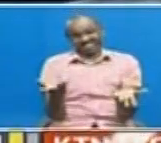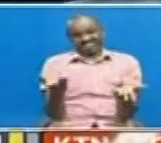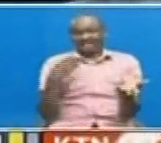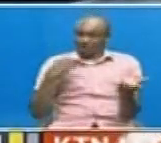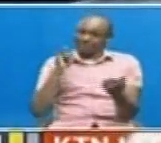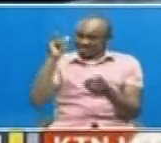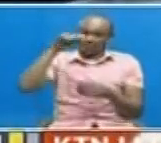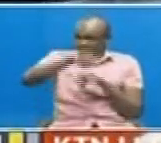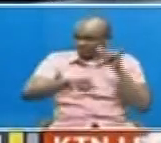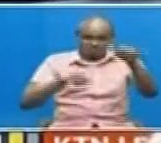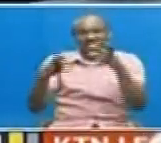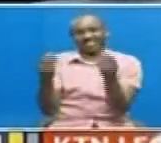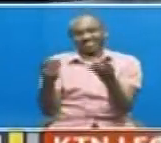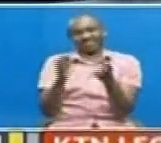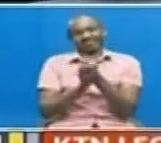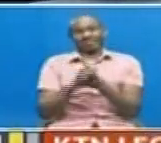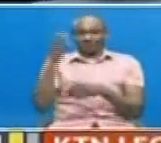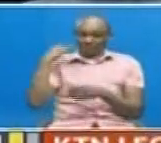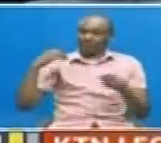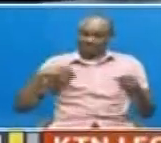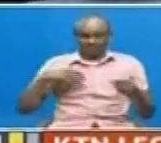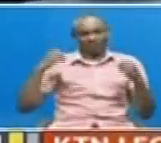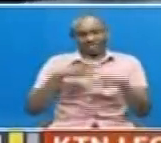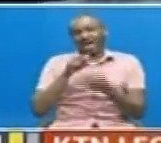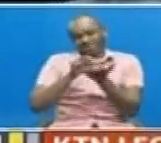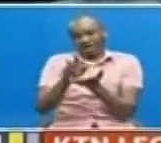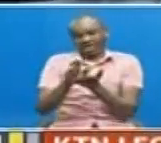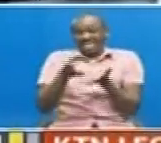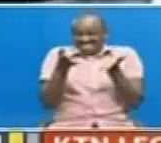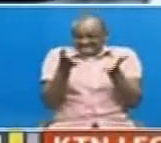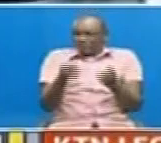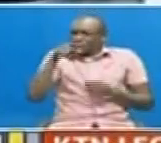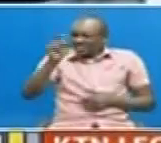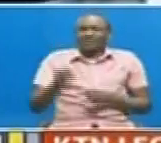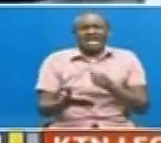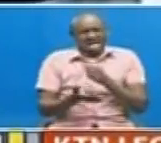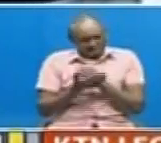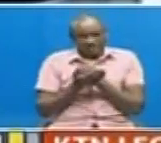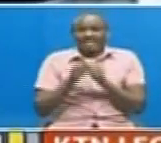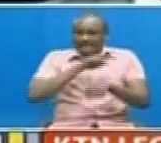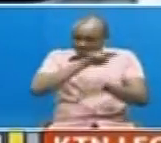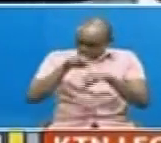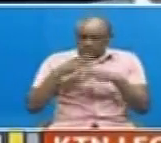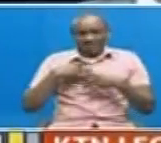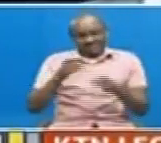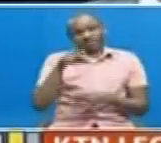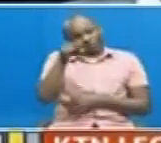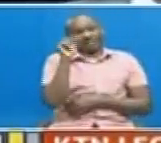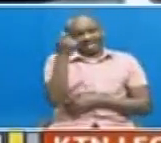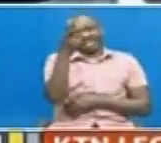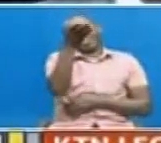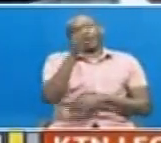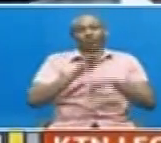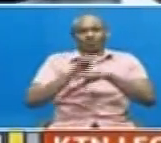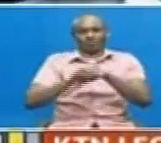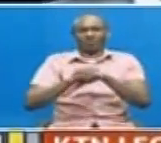planes going to West Africa. So you done a lot in terms of enhancing the national interests of this country.